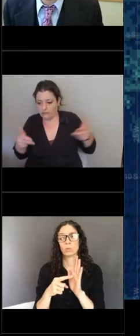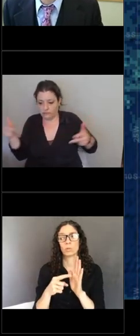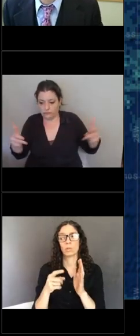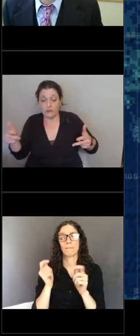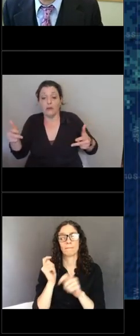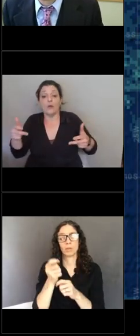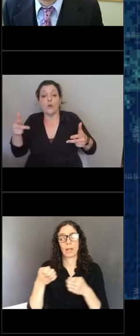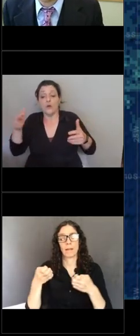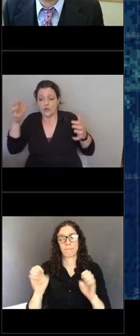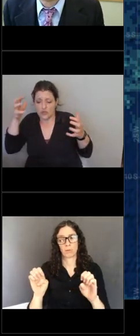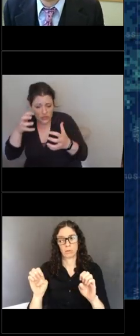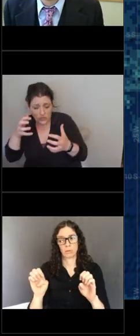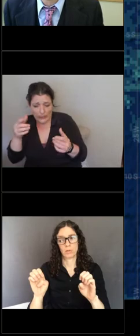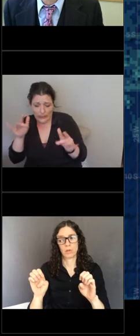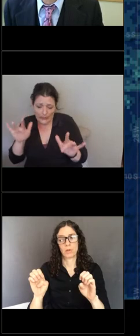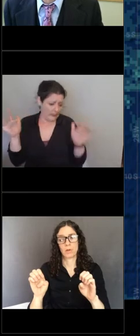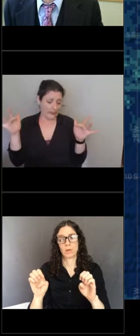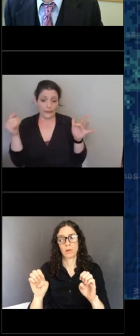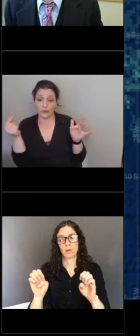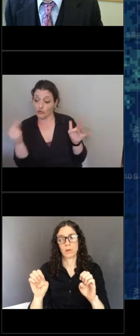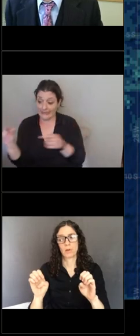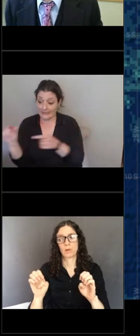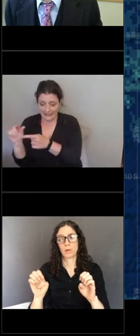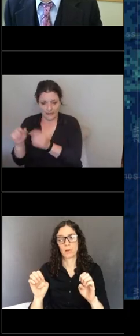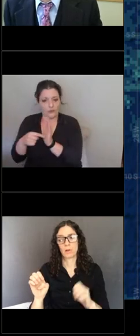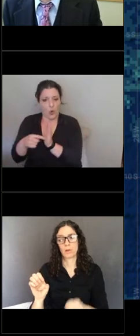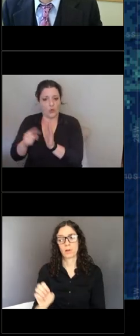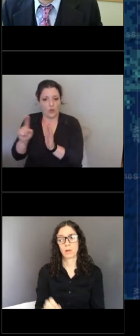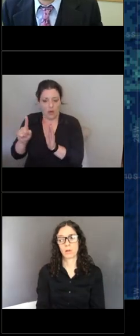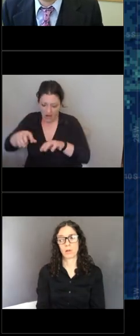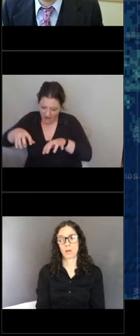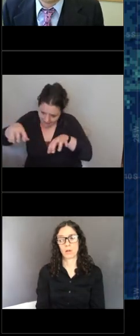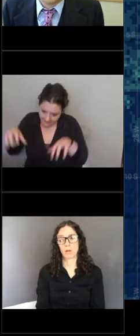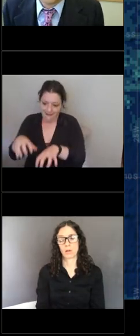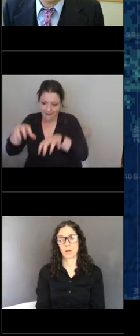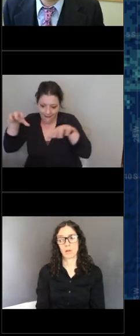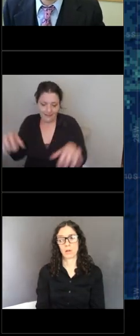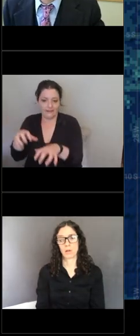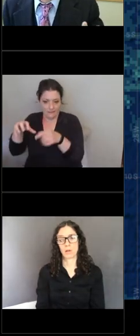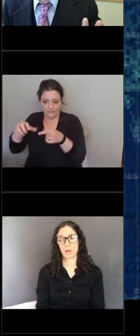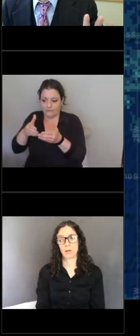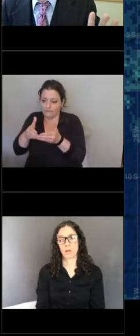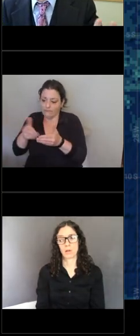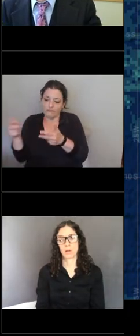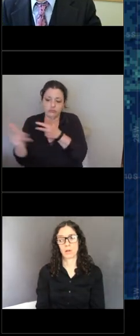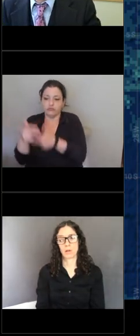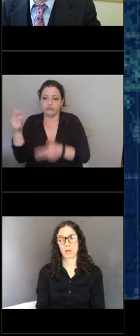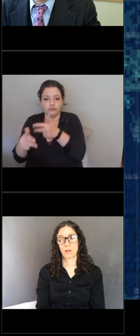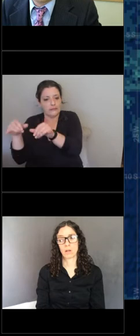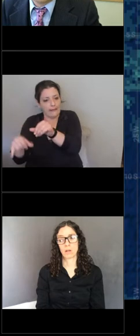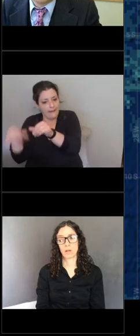dark ocean water around, free of the fishing vessels, is the marine protected area. So hard